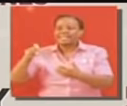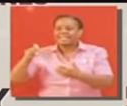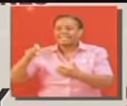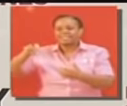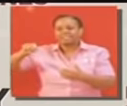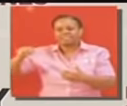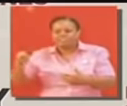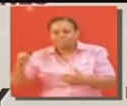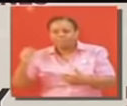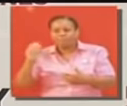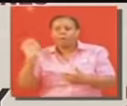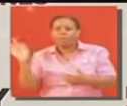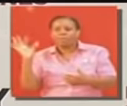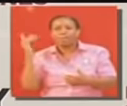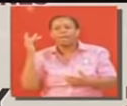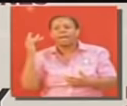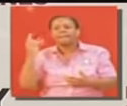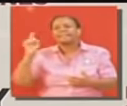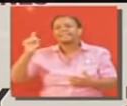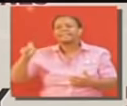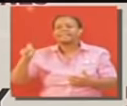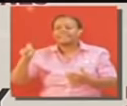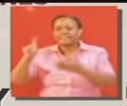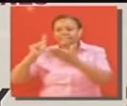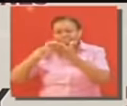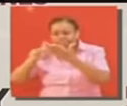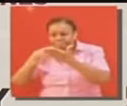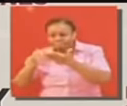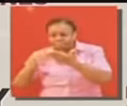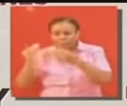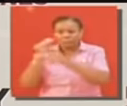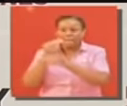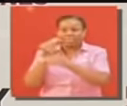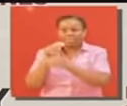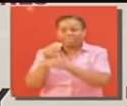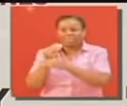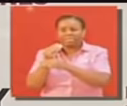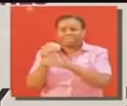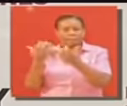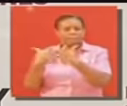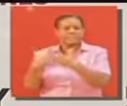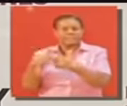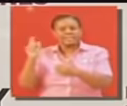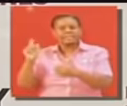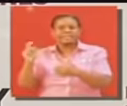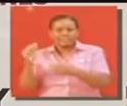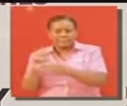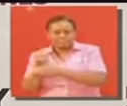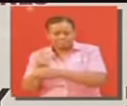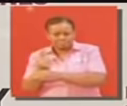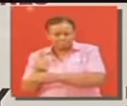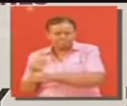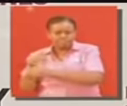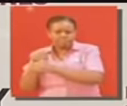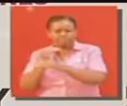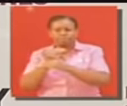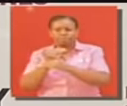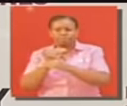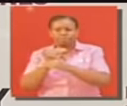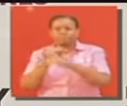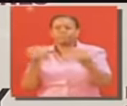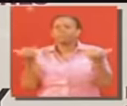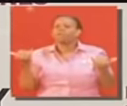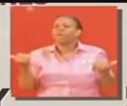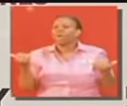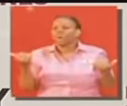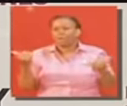maintained. Sometimes software needs to be upgraded. So we have a capacity of 1,277, but it